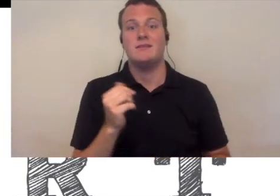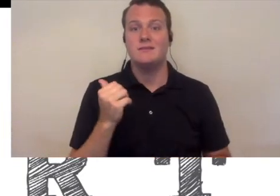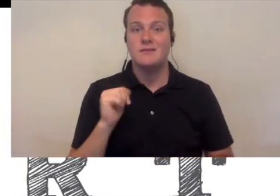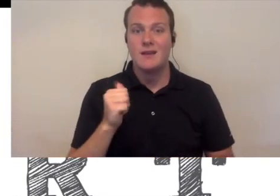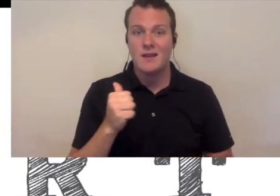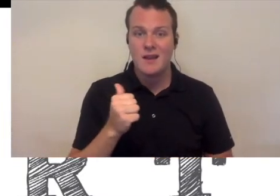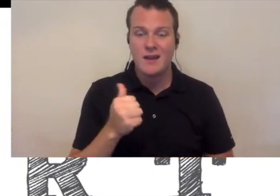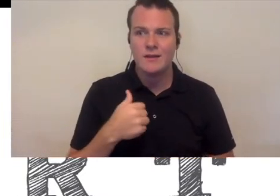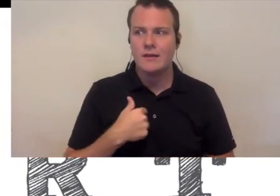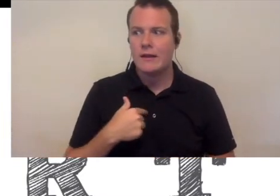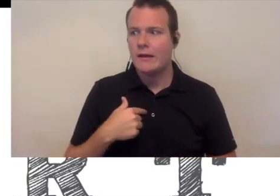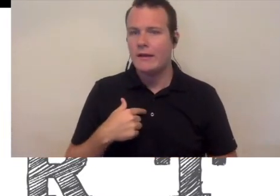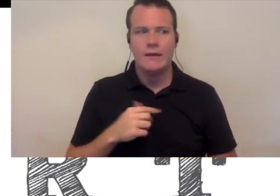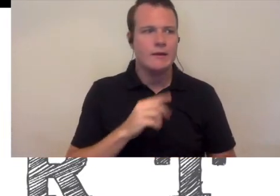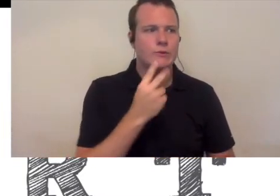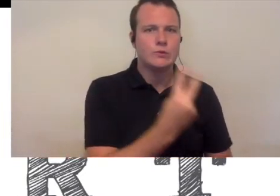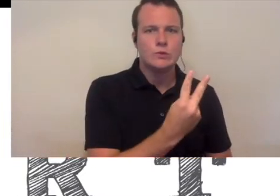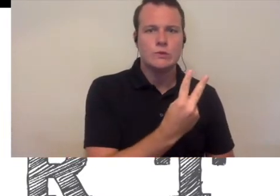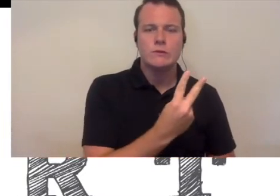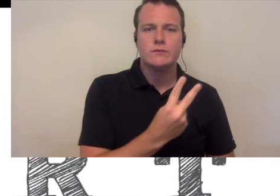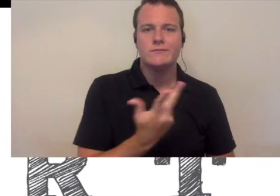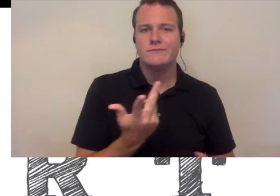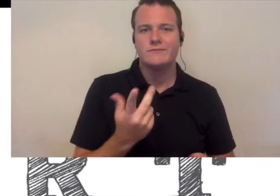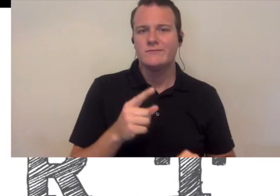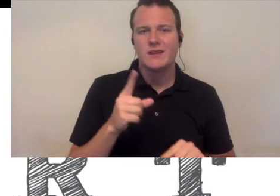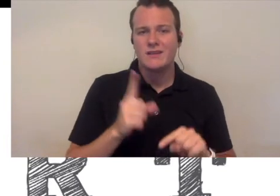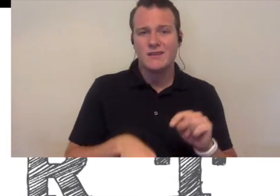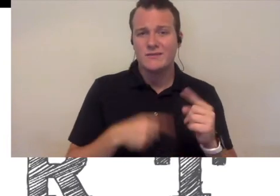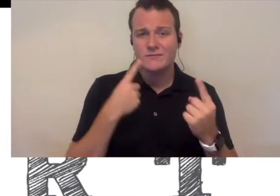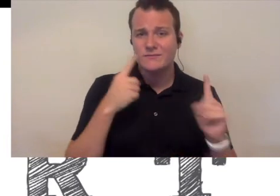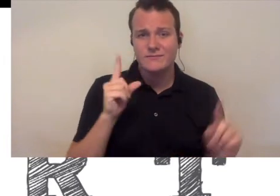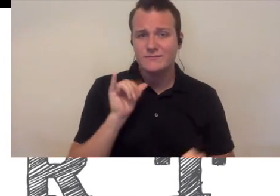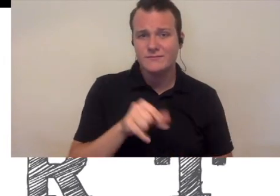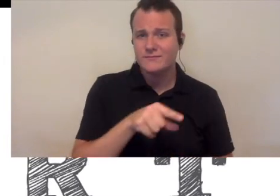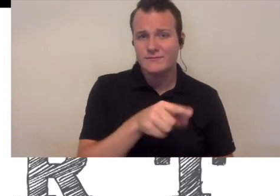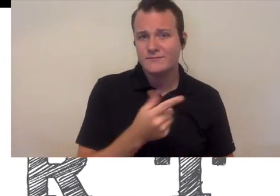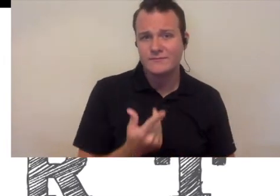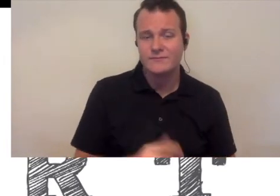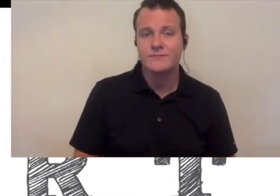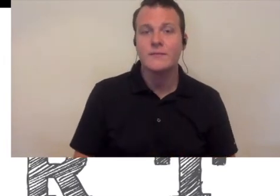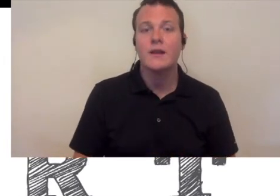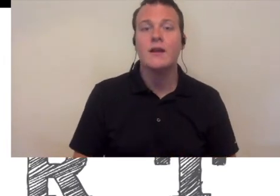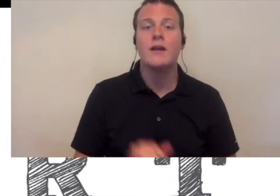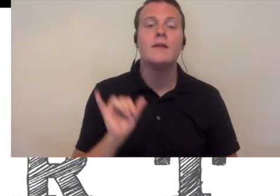get 2, that wasn't attainable. If you say, I'm going to have